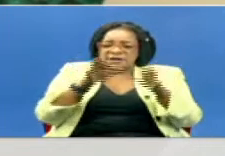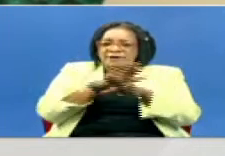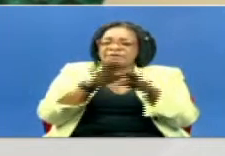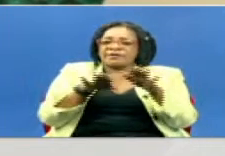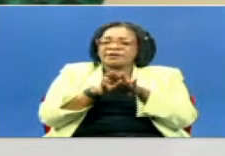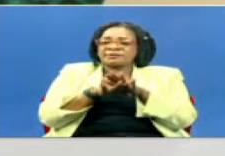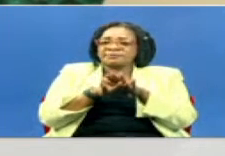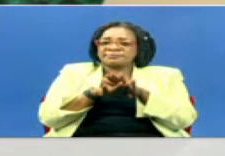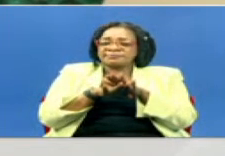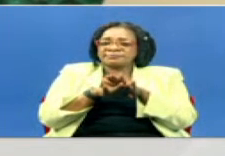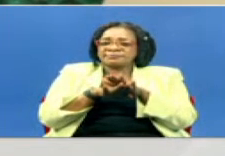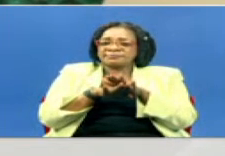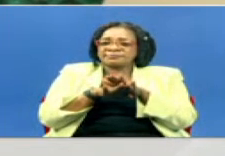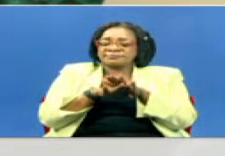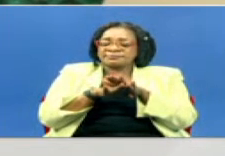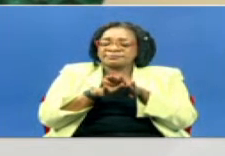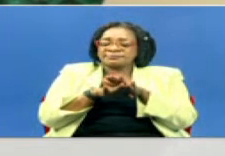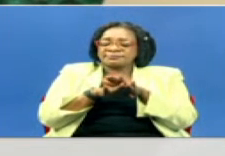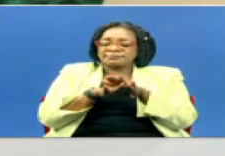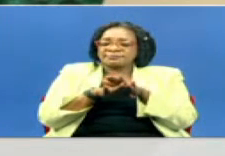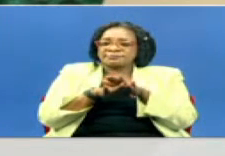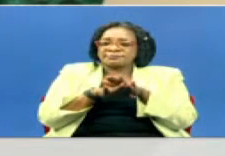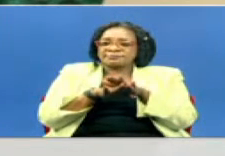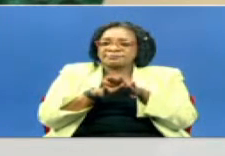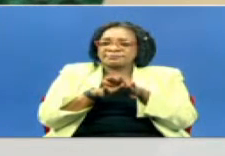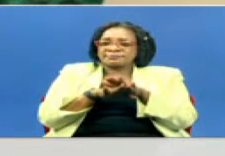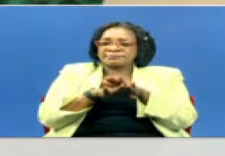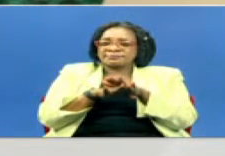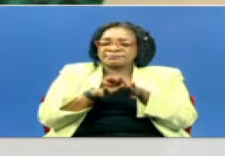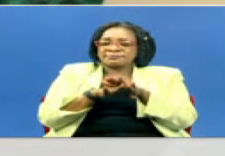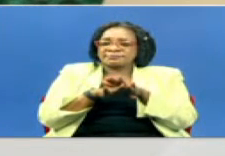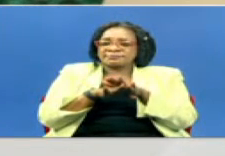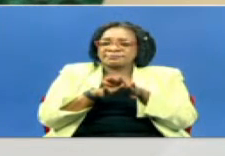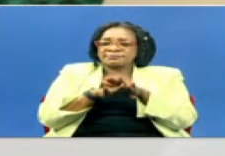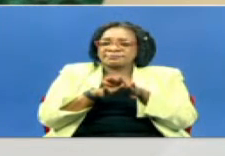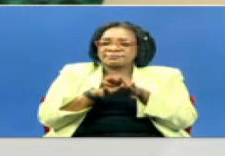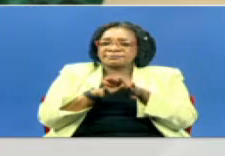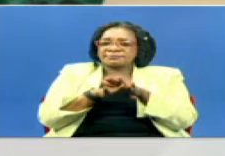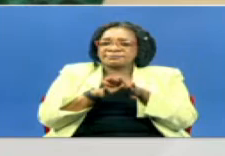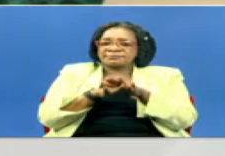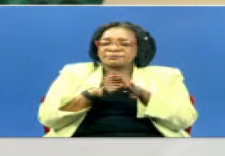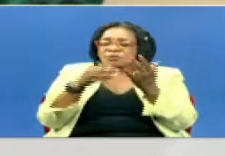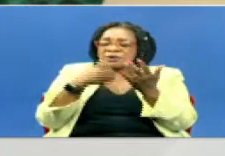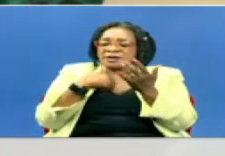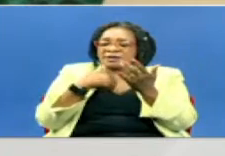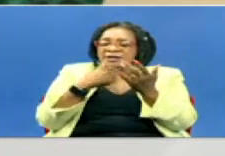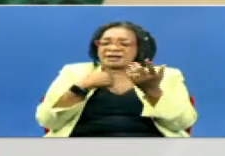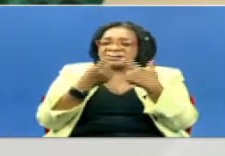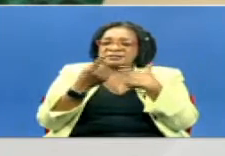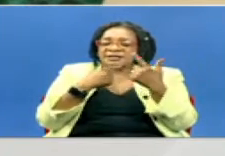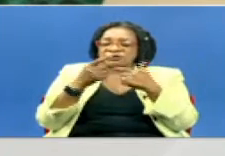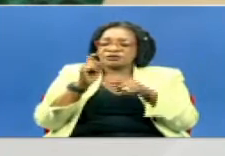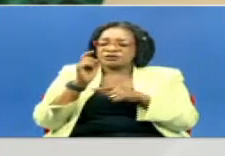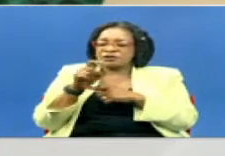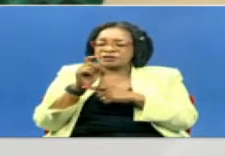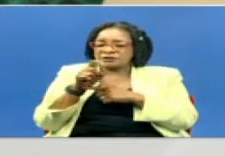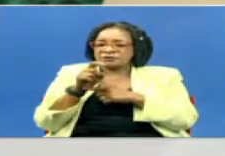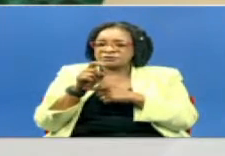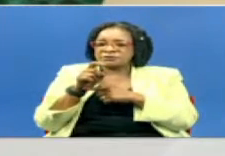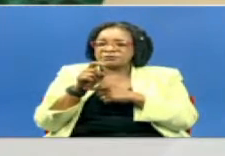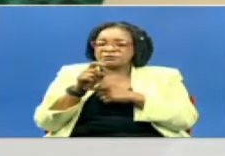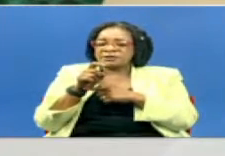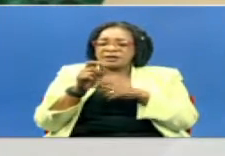know, it is said, because we're having a conversation, there's a discussion between a chicken and a